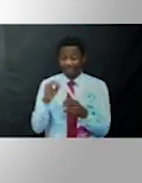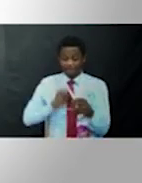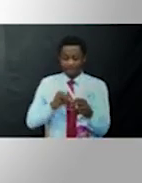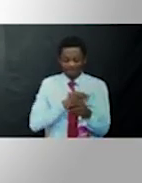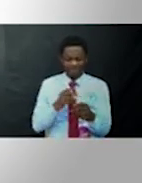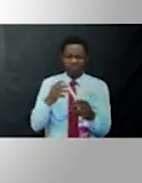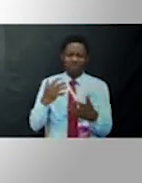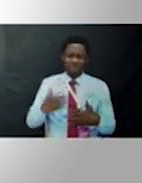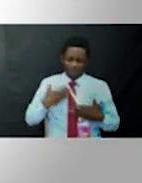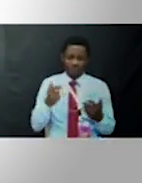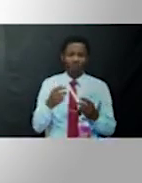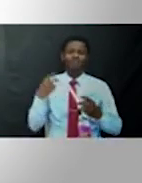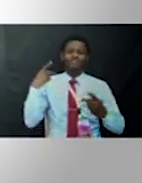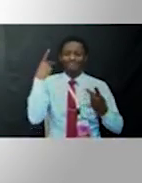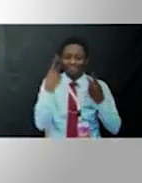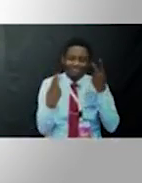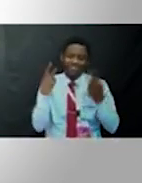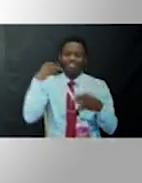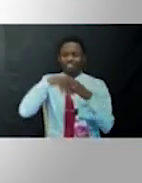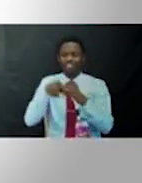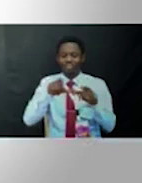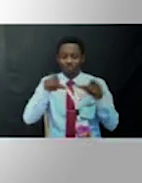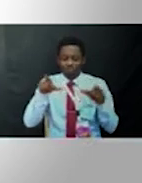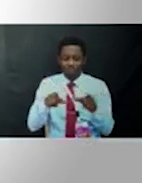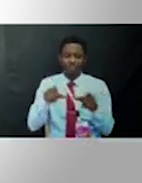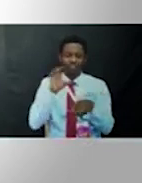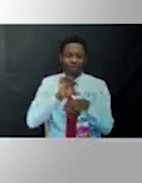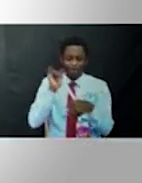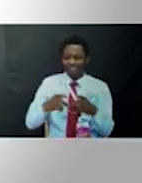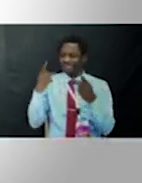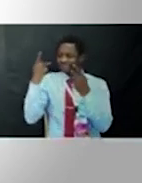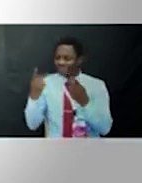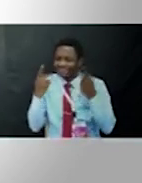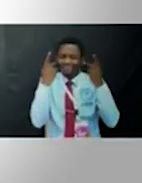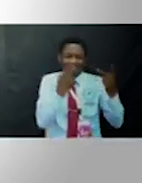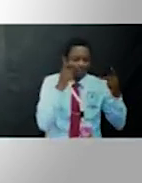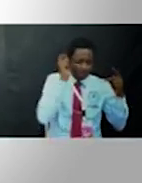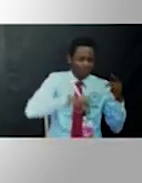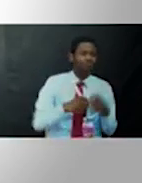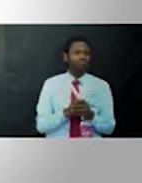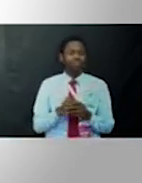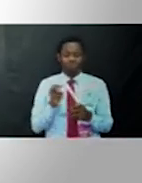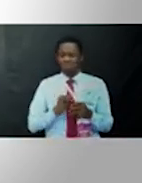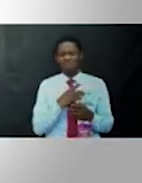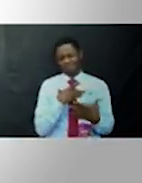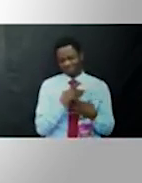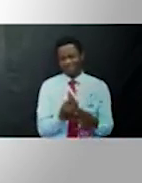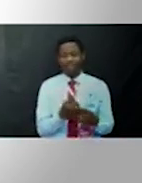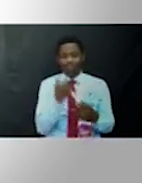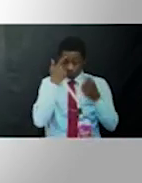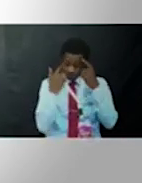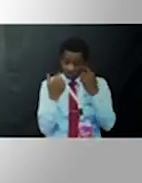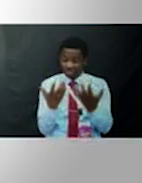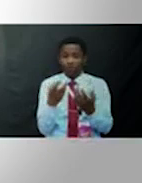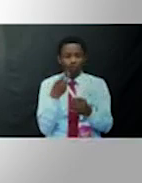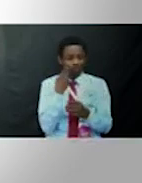Visitation in the local church. Visitation in the local. They are so much excited about that. What that means is that they